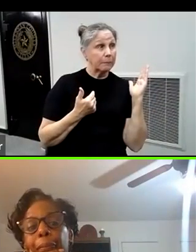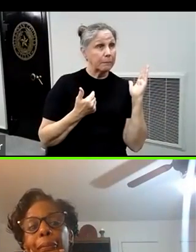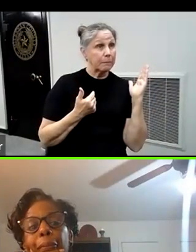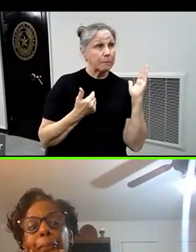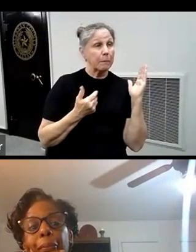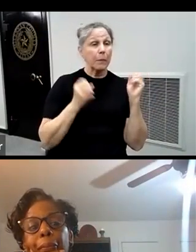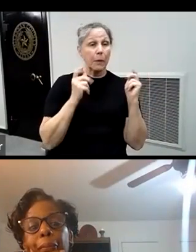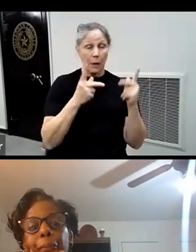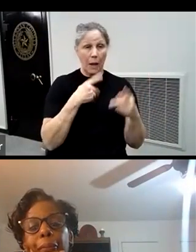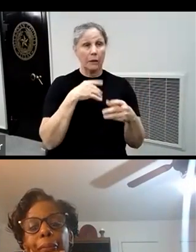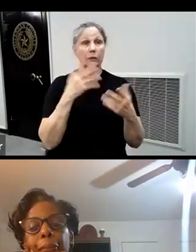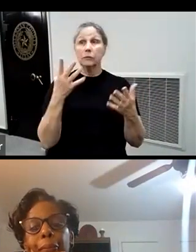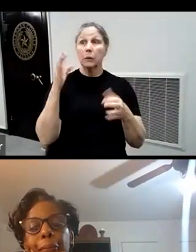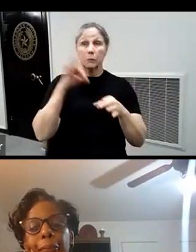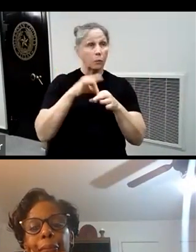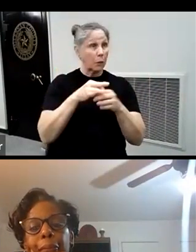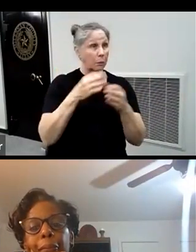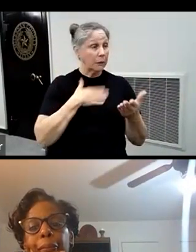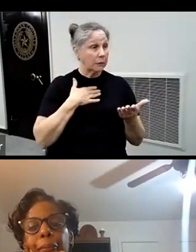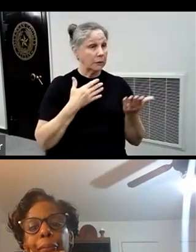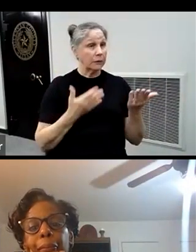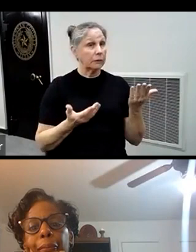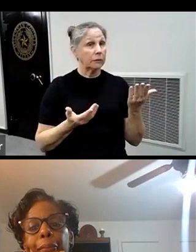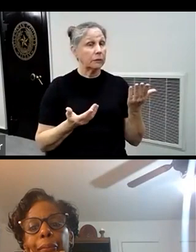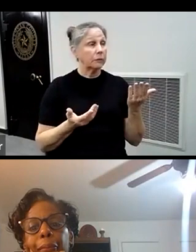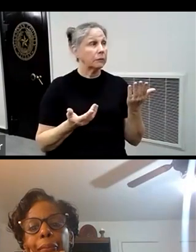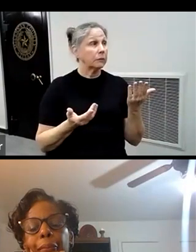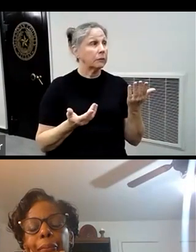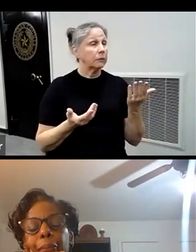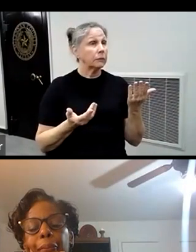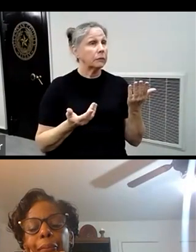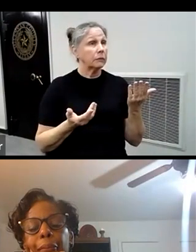All right, what's the pleasure of the court?